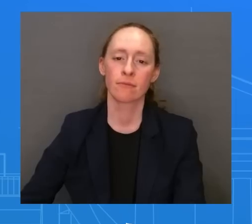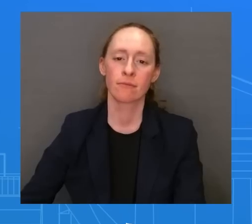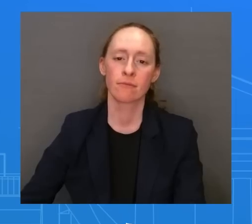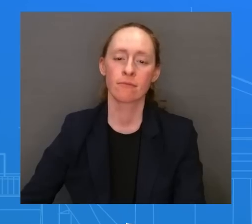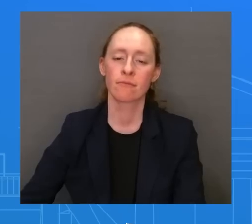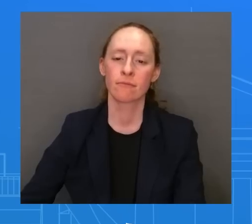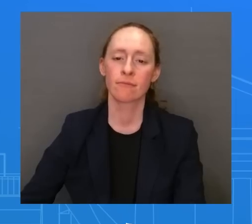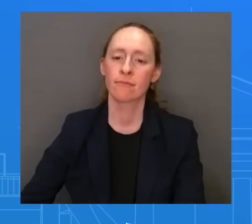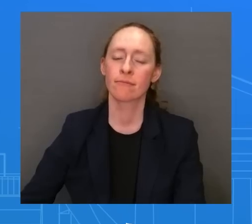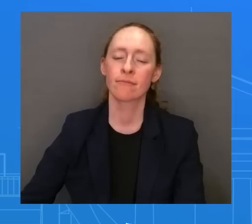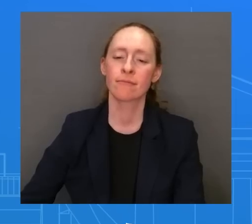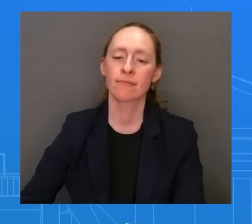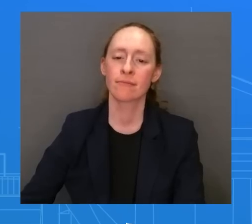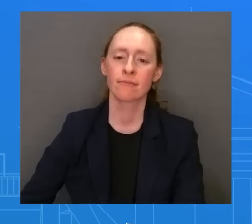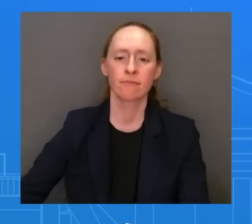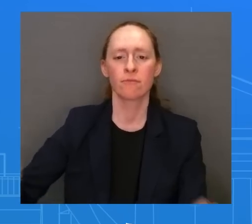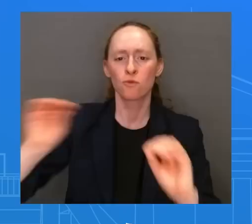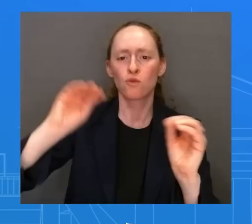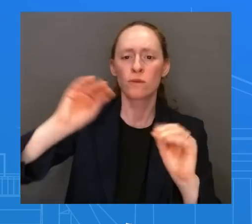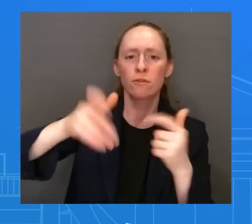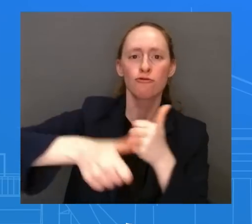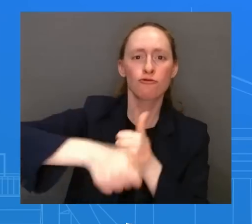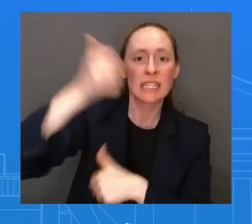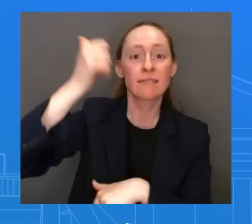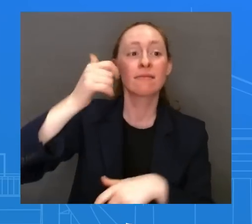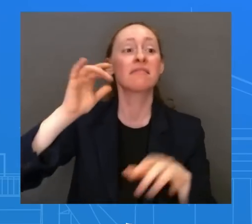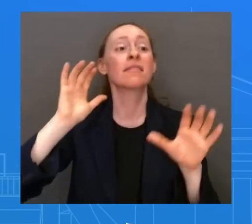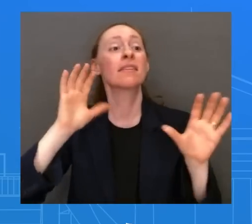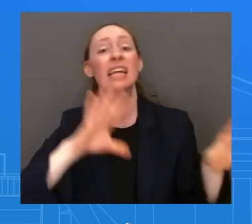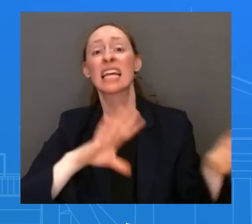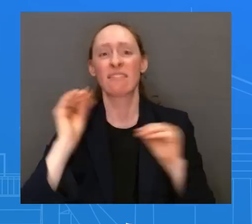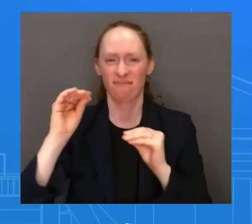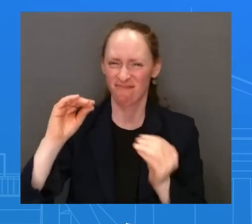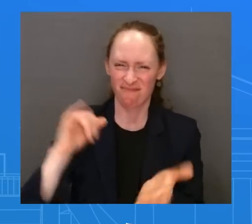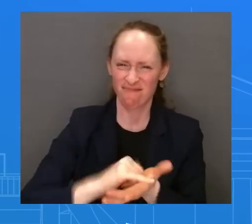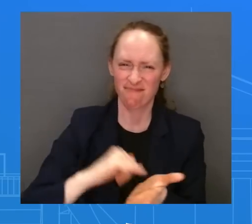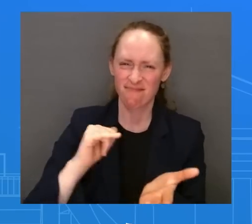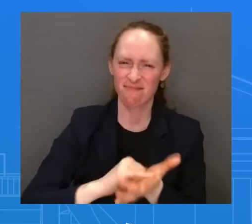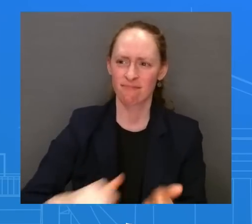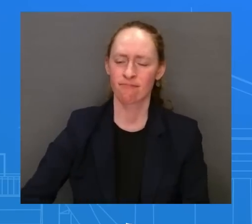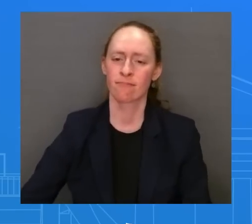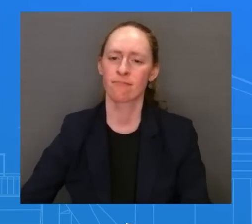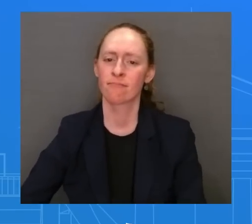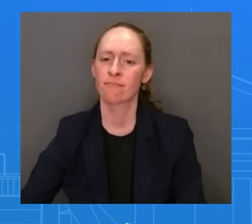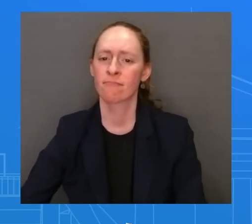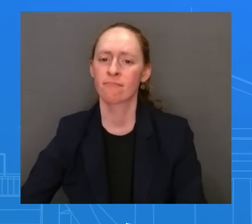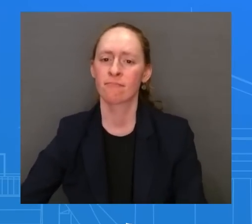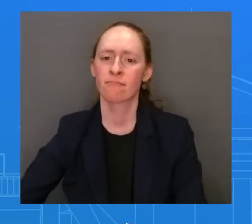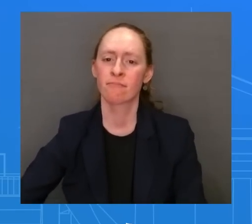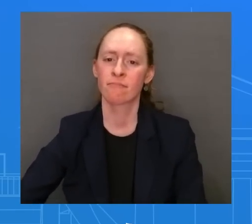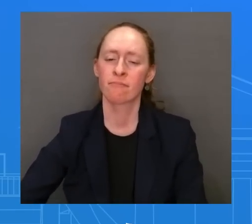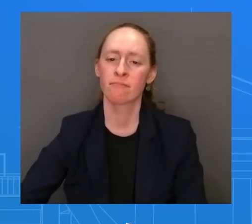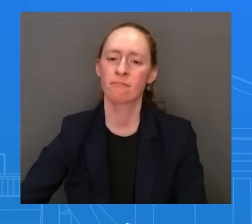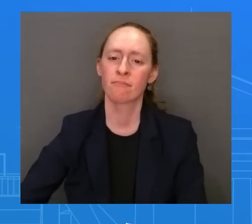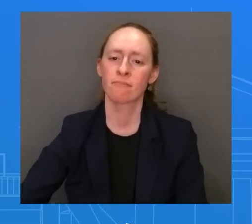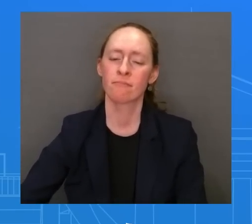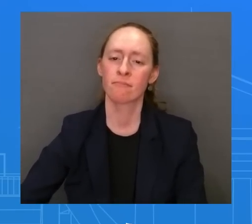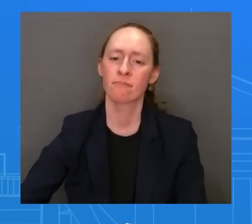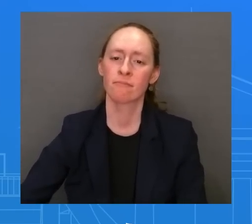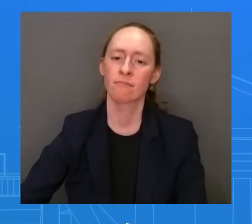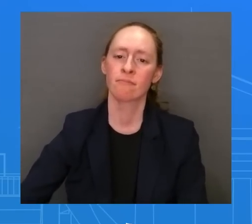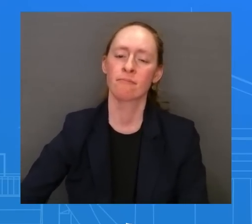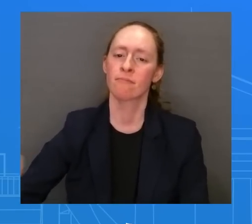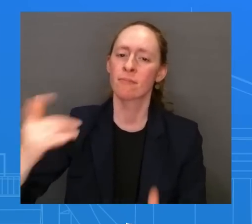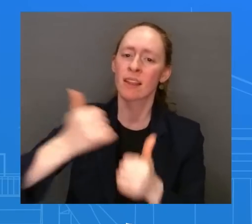costs he knew that the team knew that and everybody tried the best they could to develop uh the best answers the best